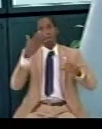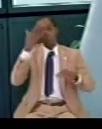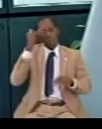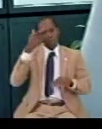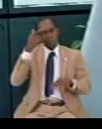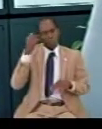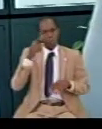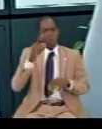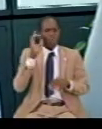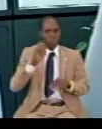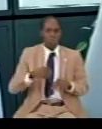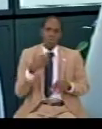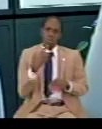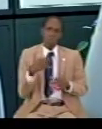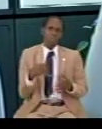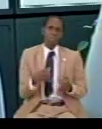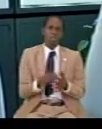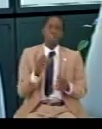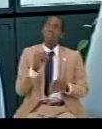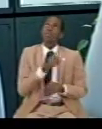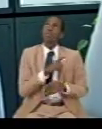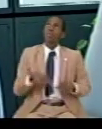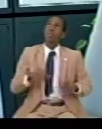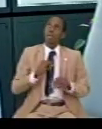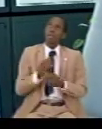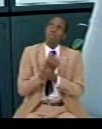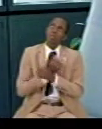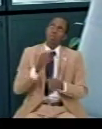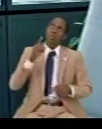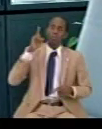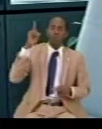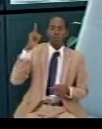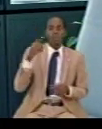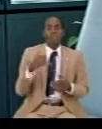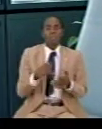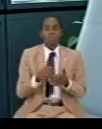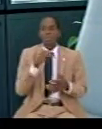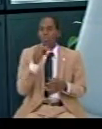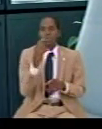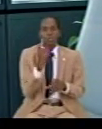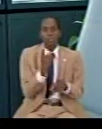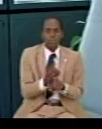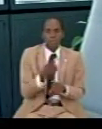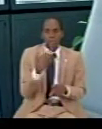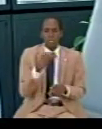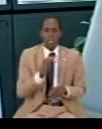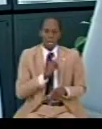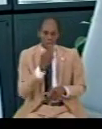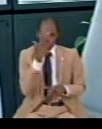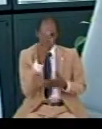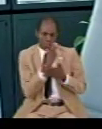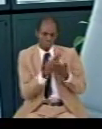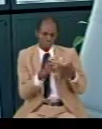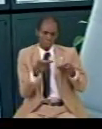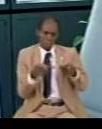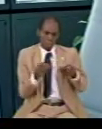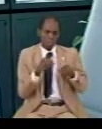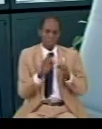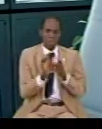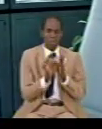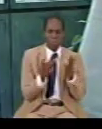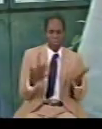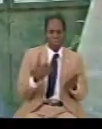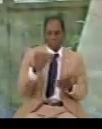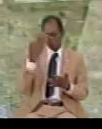all these things. Then you cannot feed. It's not just a matter of saying, I know some verses of the Bible, I know some scriptures,